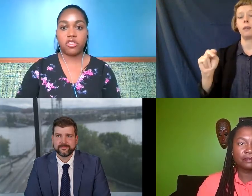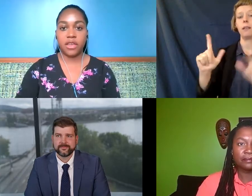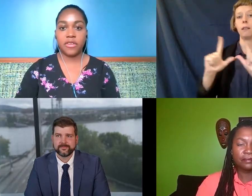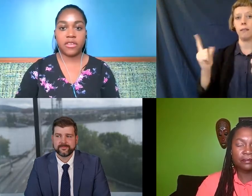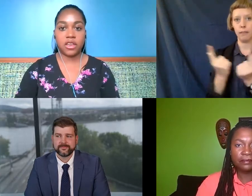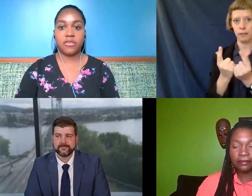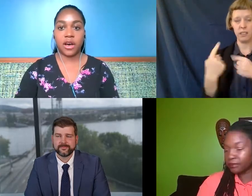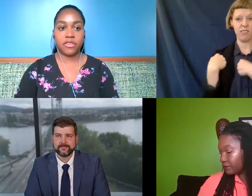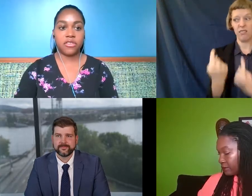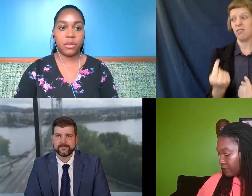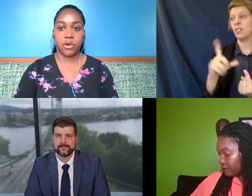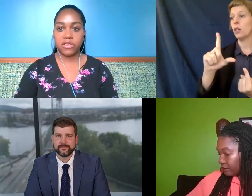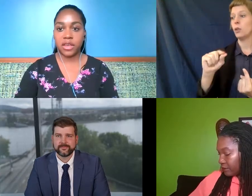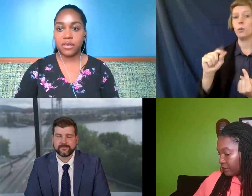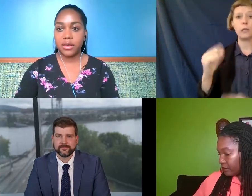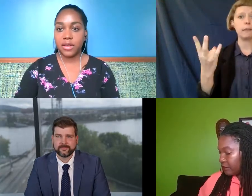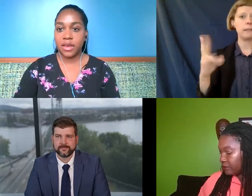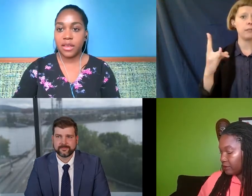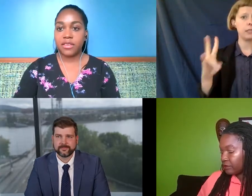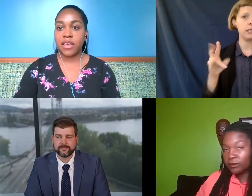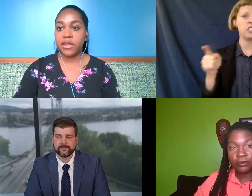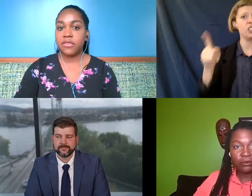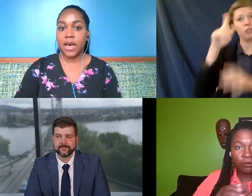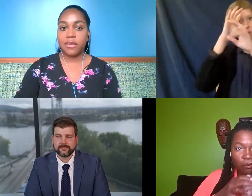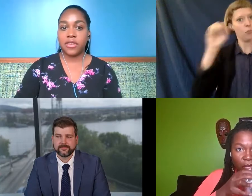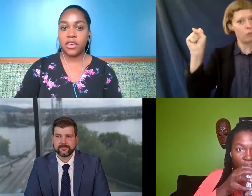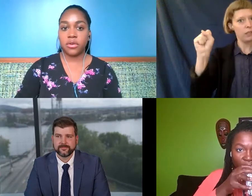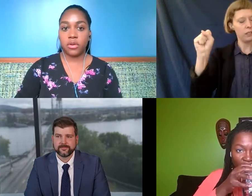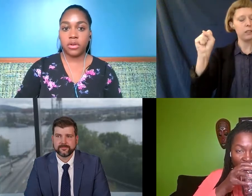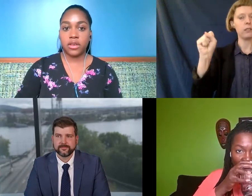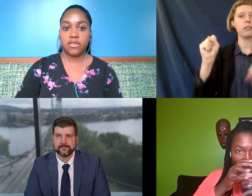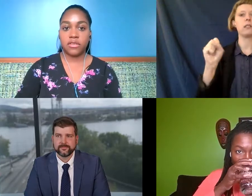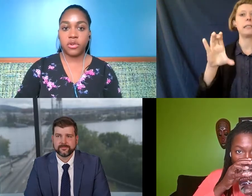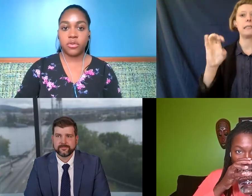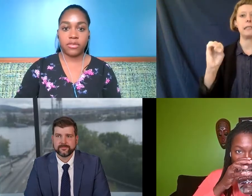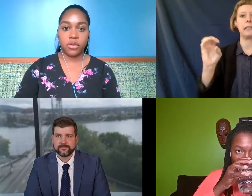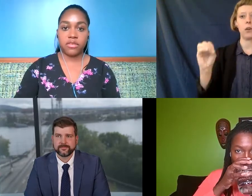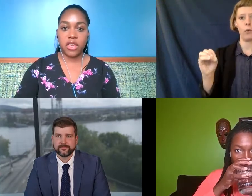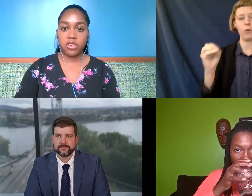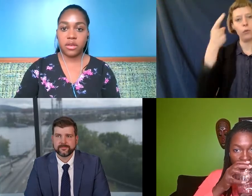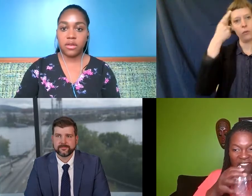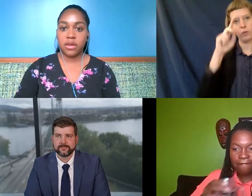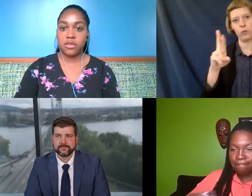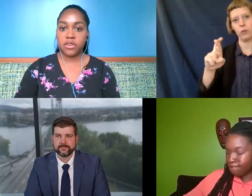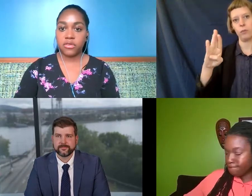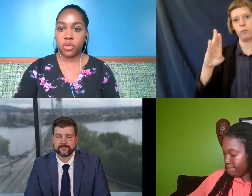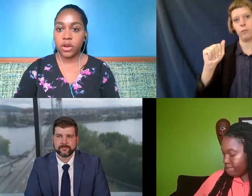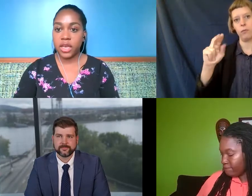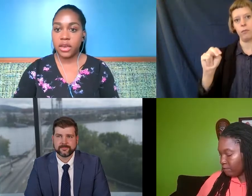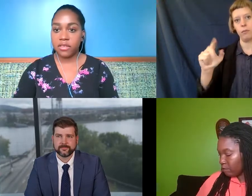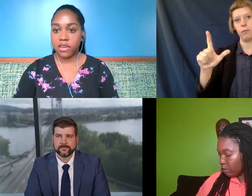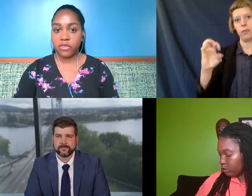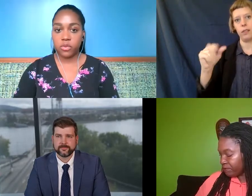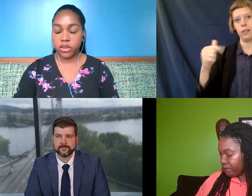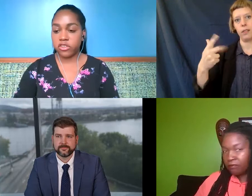as its chief executive officer and president. The 75-year-old civil rights organization serves